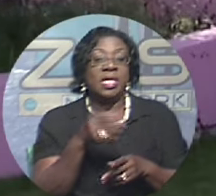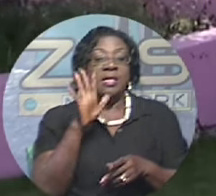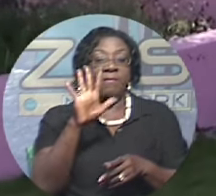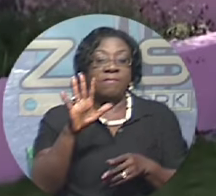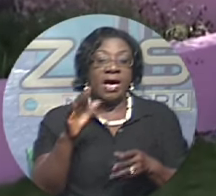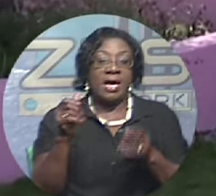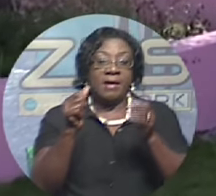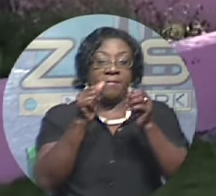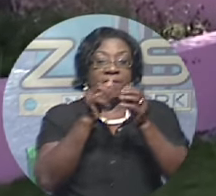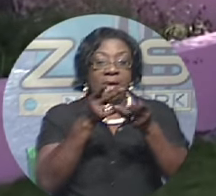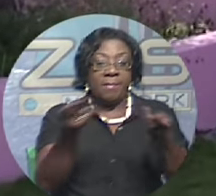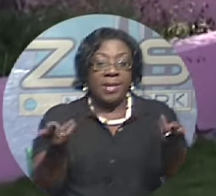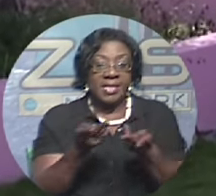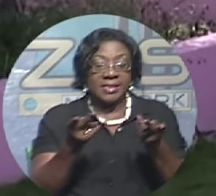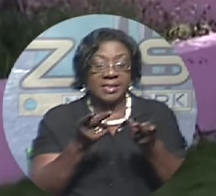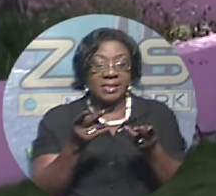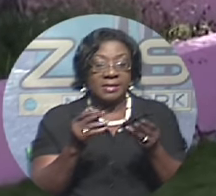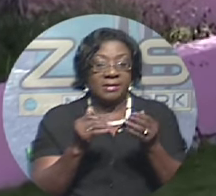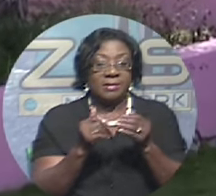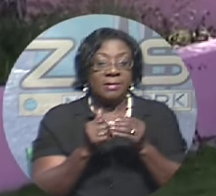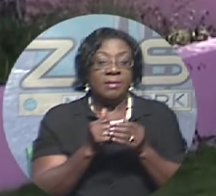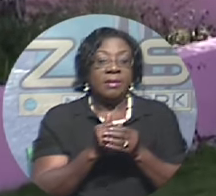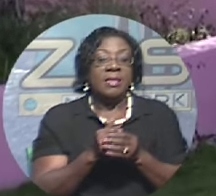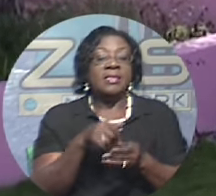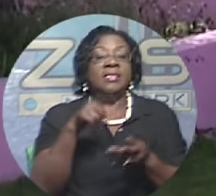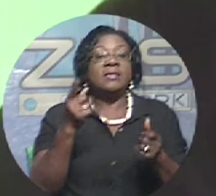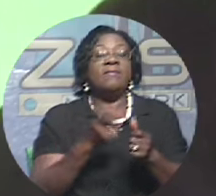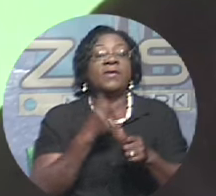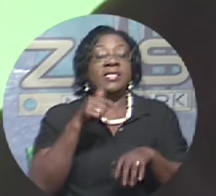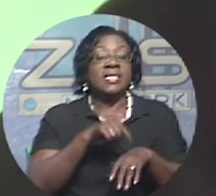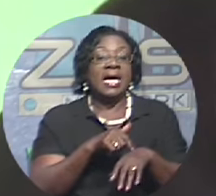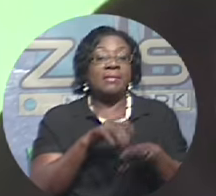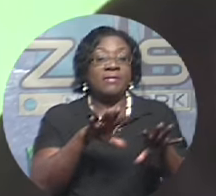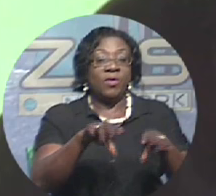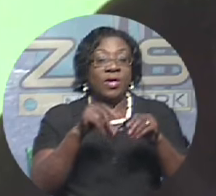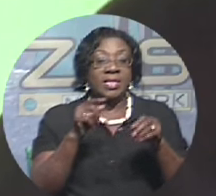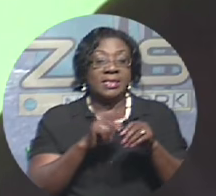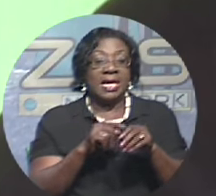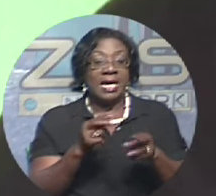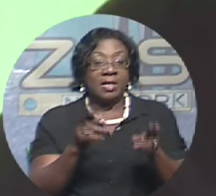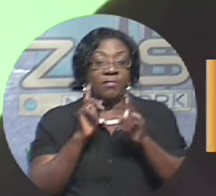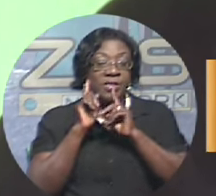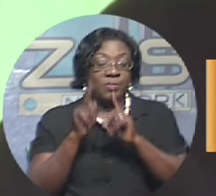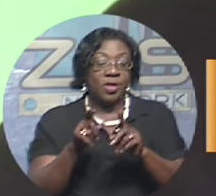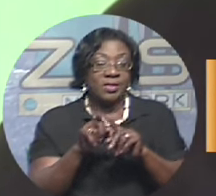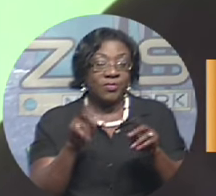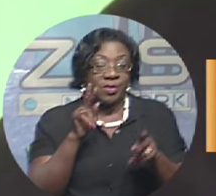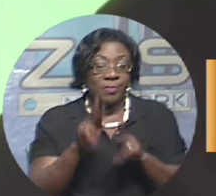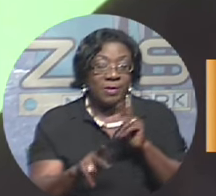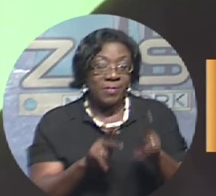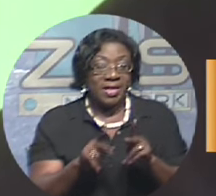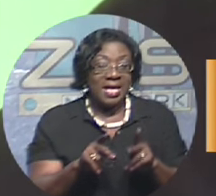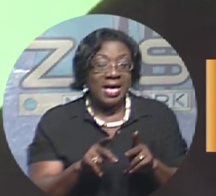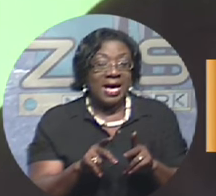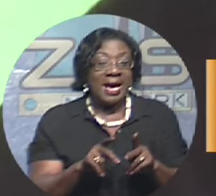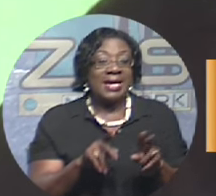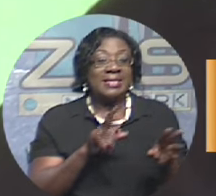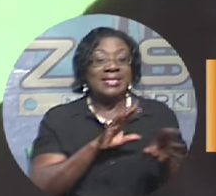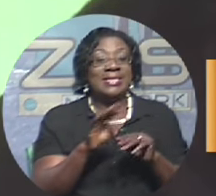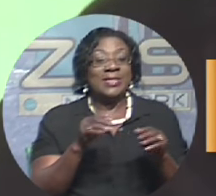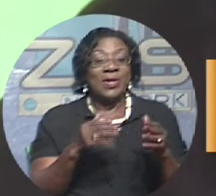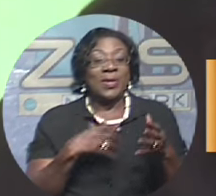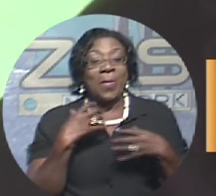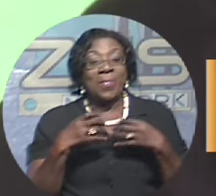shelters. I must say that this is the first time I've gotten this kind of response. I'm very proud of the residents that they didn't take anything for